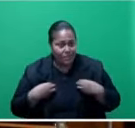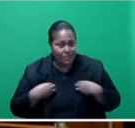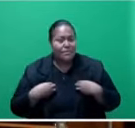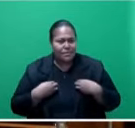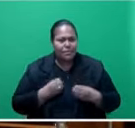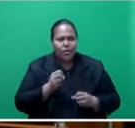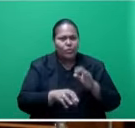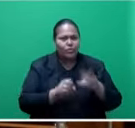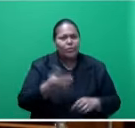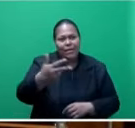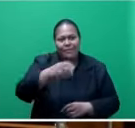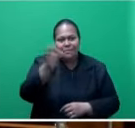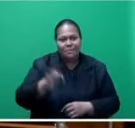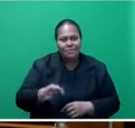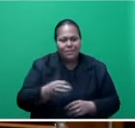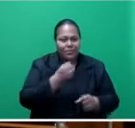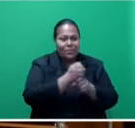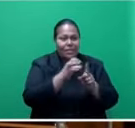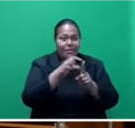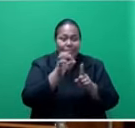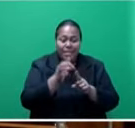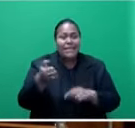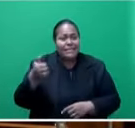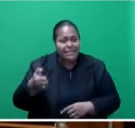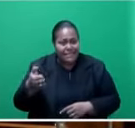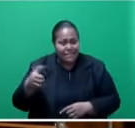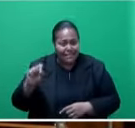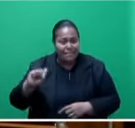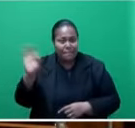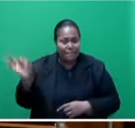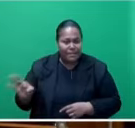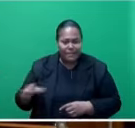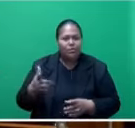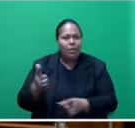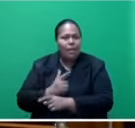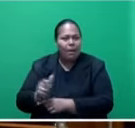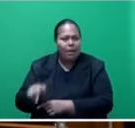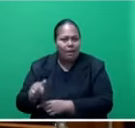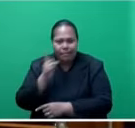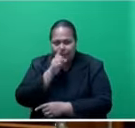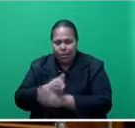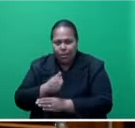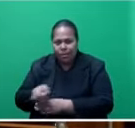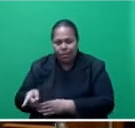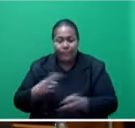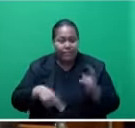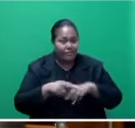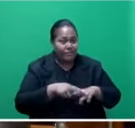to GDP and 60% to the labor force. Mr. Speaker, sir, the Fiji First